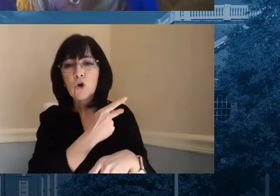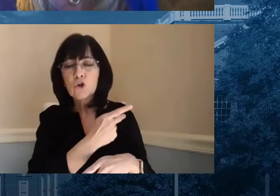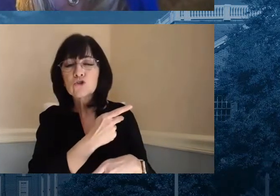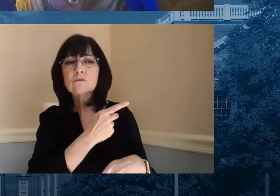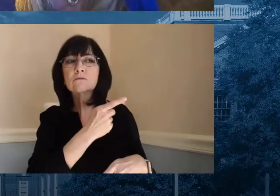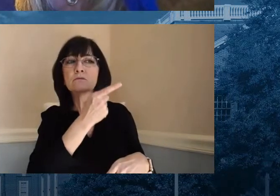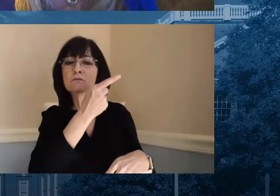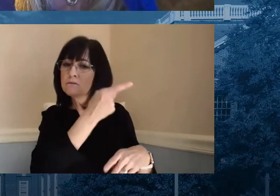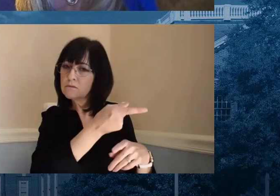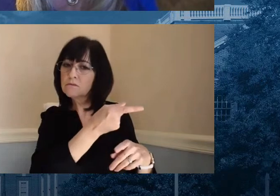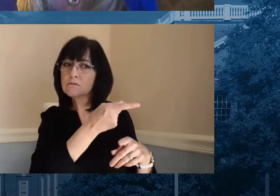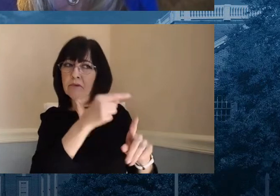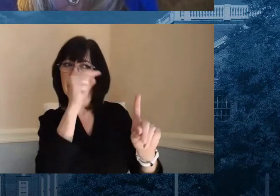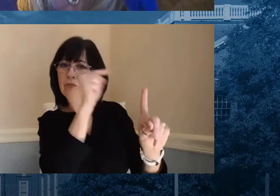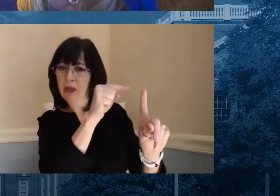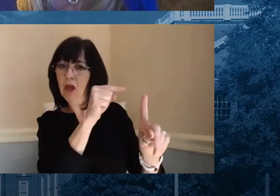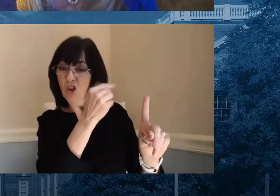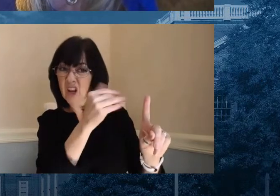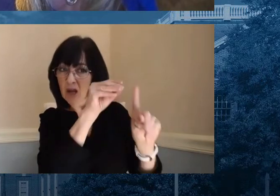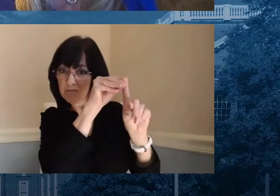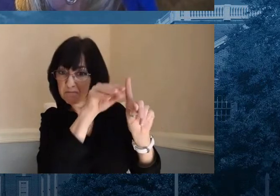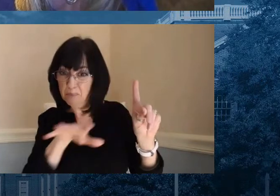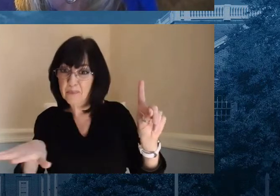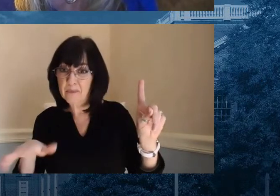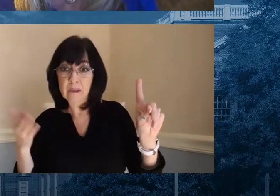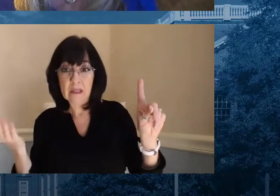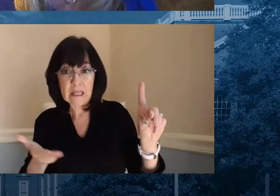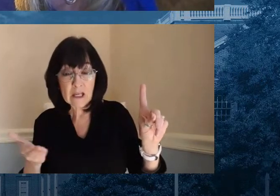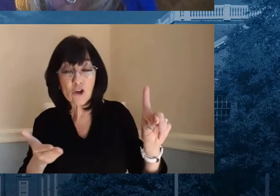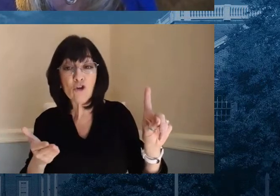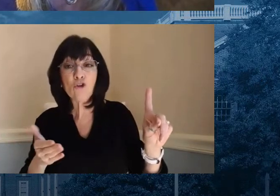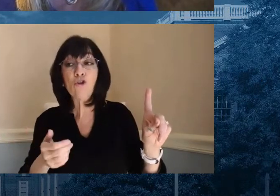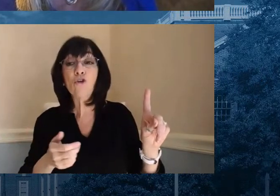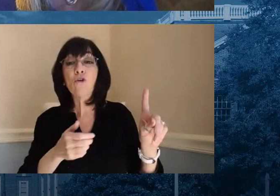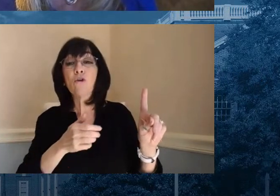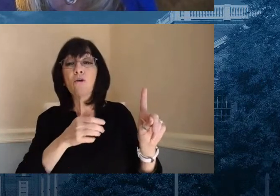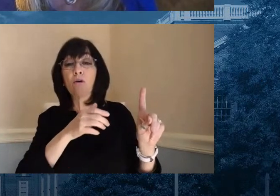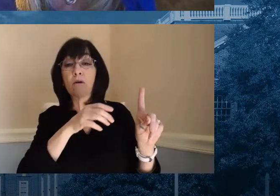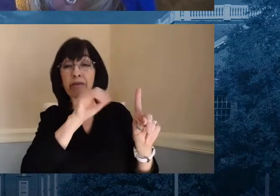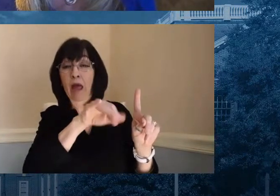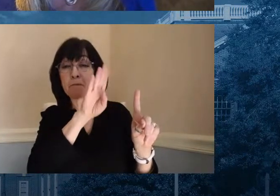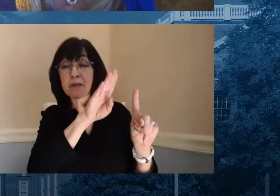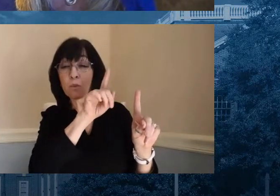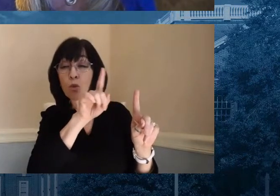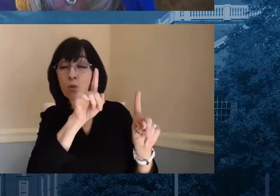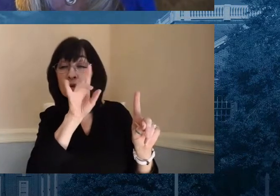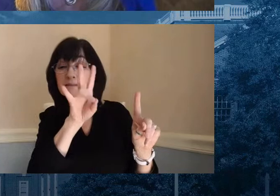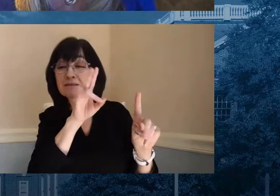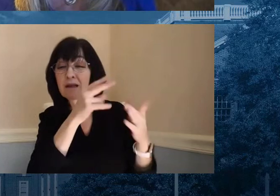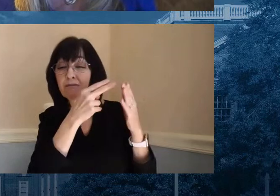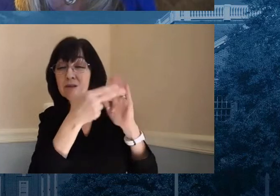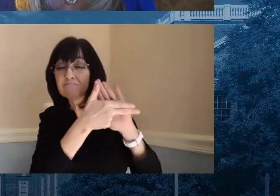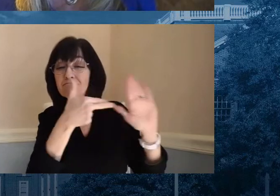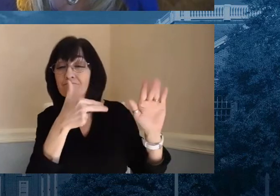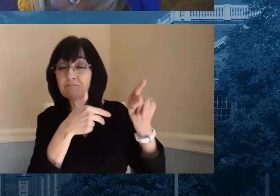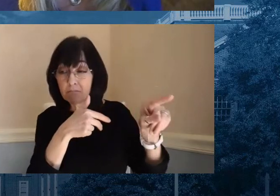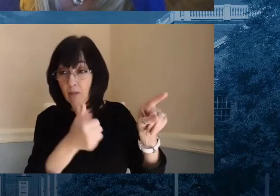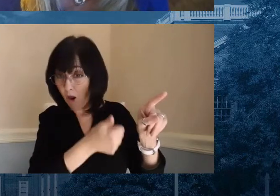assume one specific or most of the variants are probably the most dominant strain right now in Delaware?